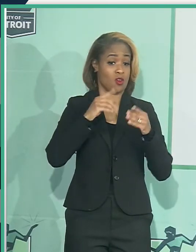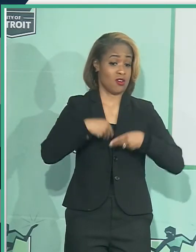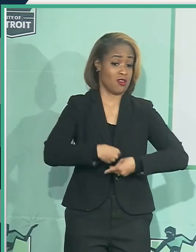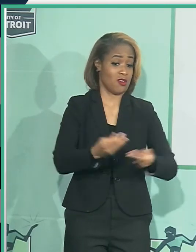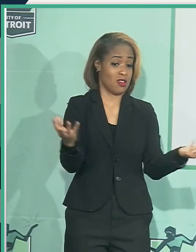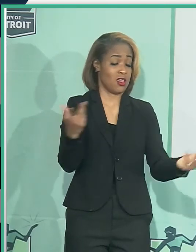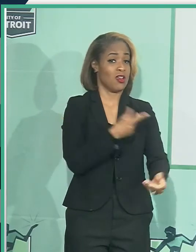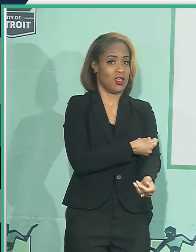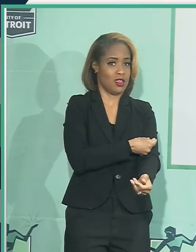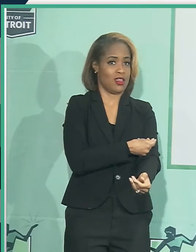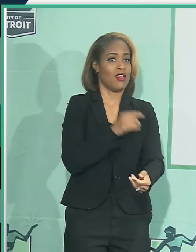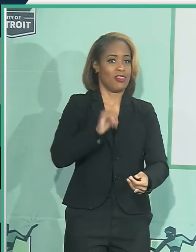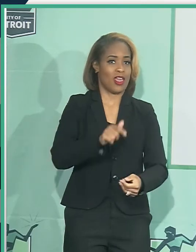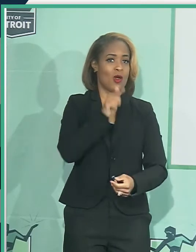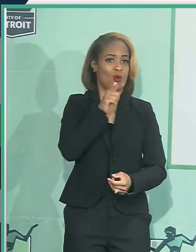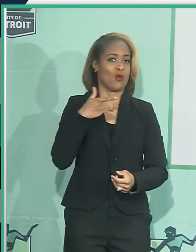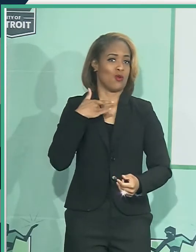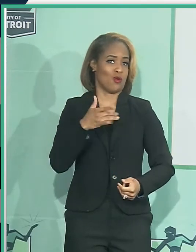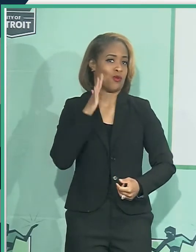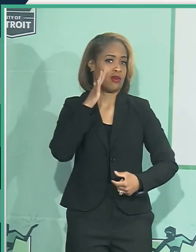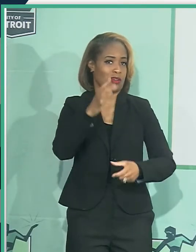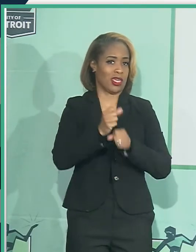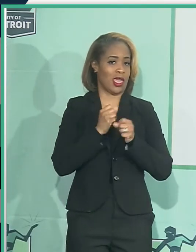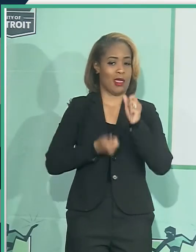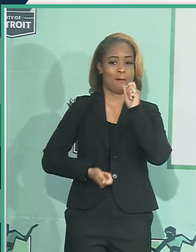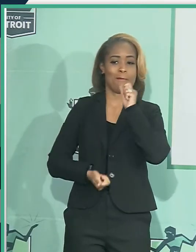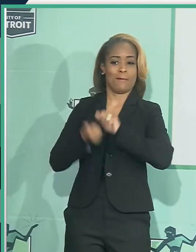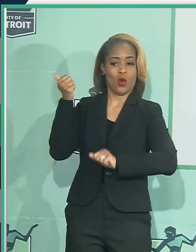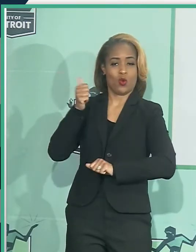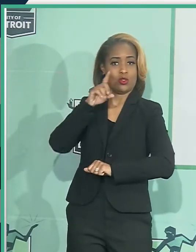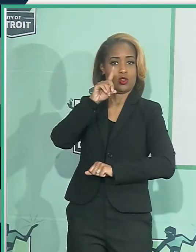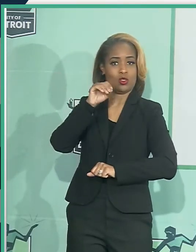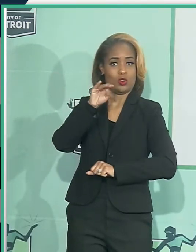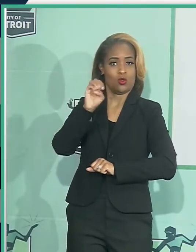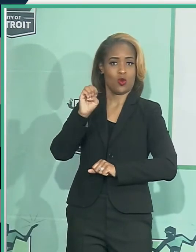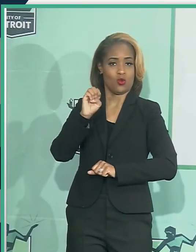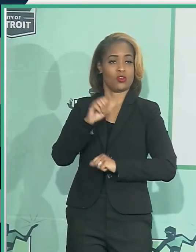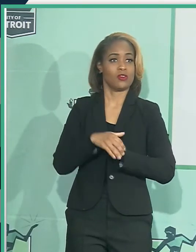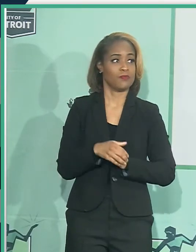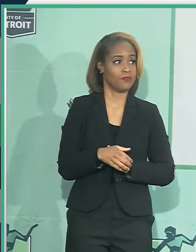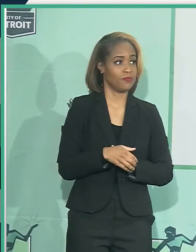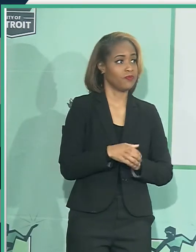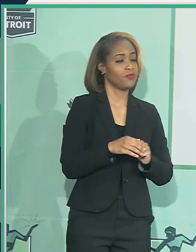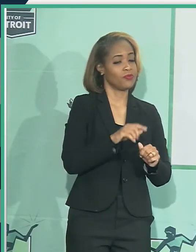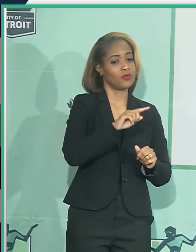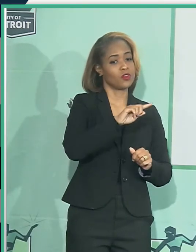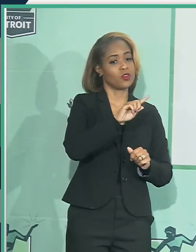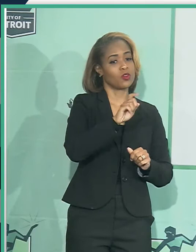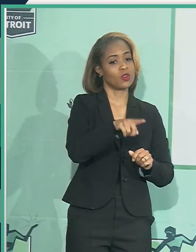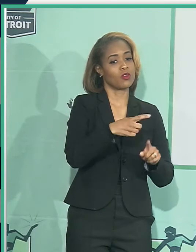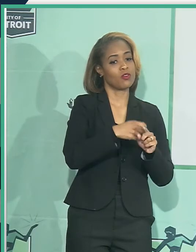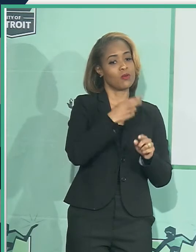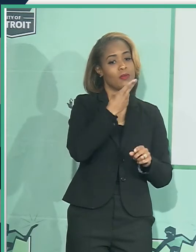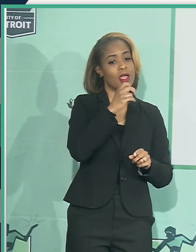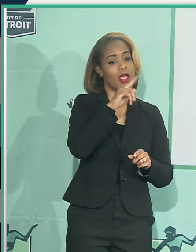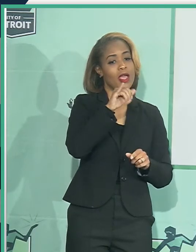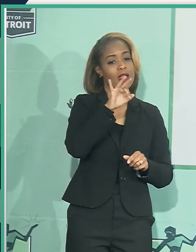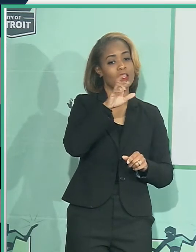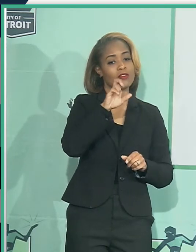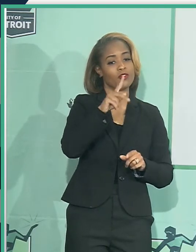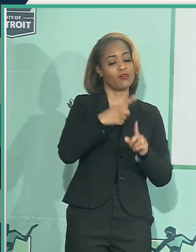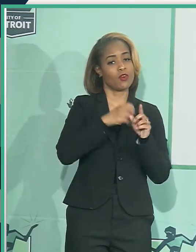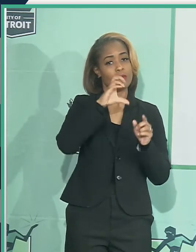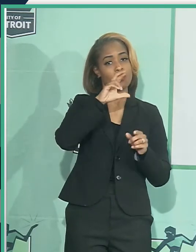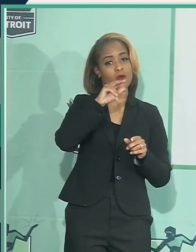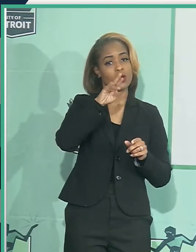getting the larger number of doses. Okay. Question from Annalise Frank at Cranes. Yesterday, the city released a